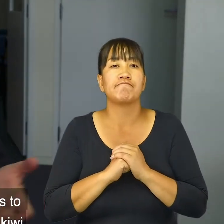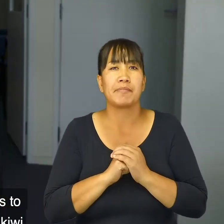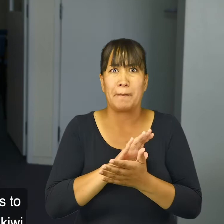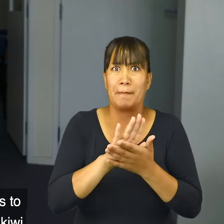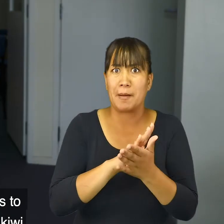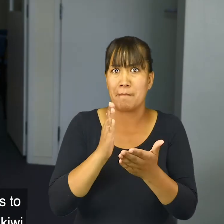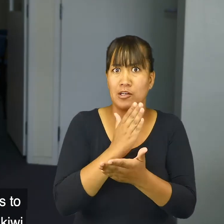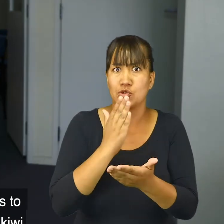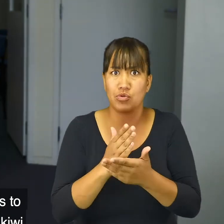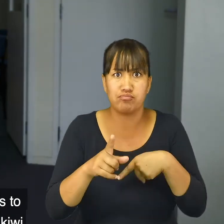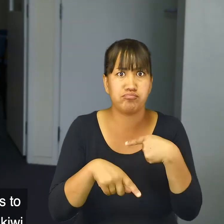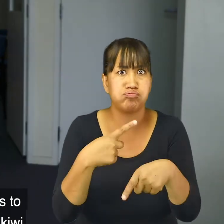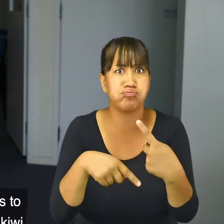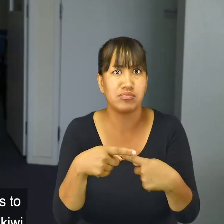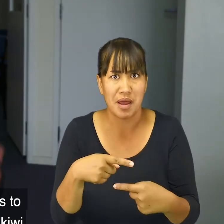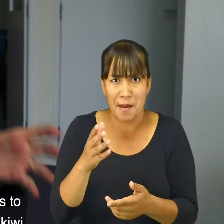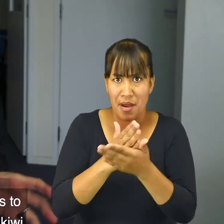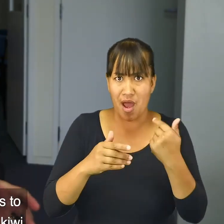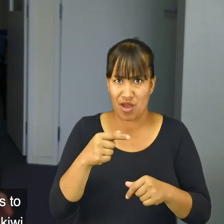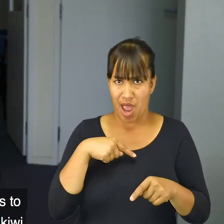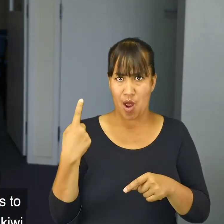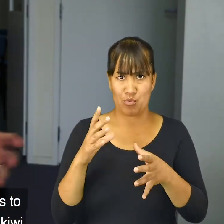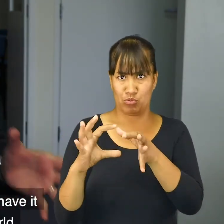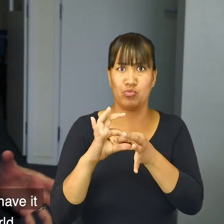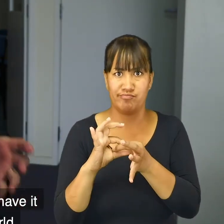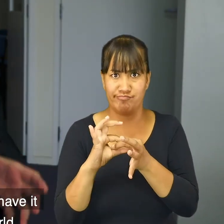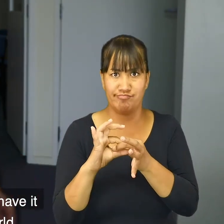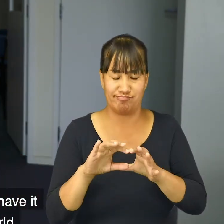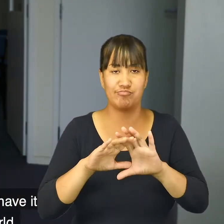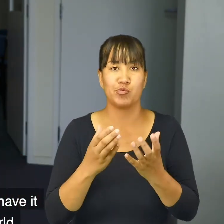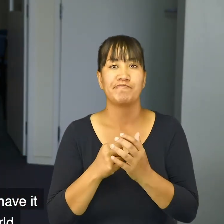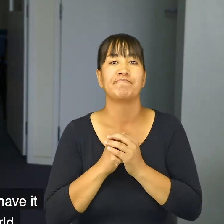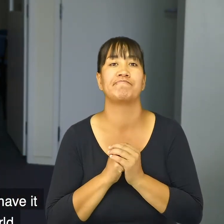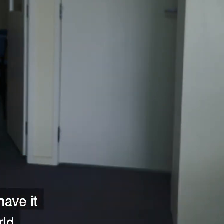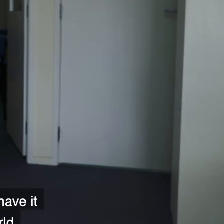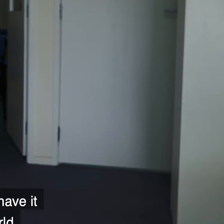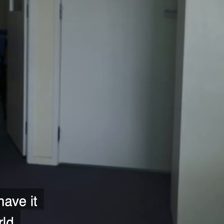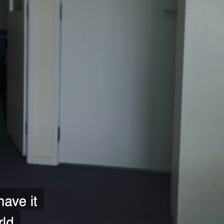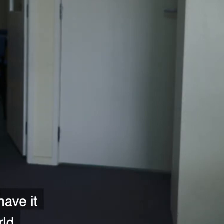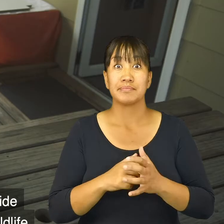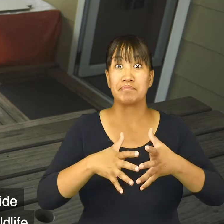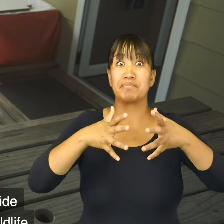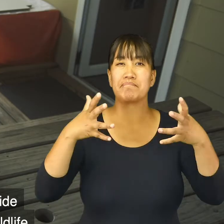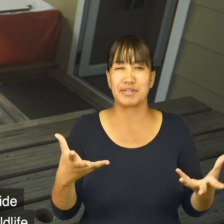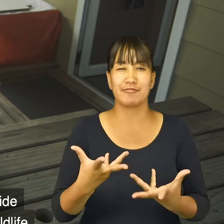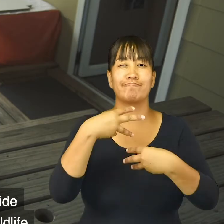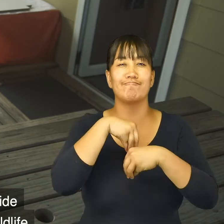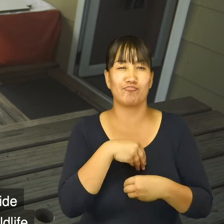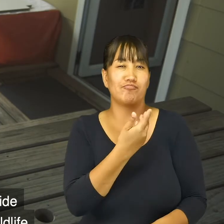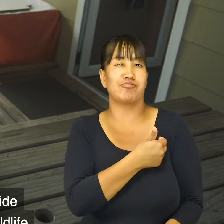our hands to that wheel so that we can sustain kiwi and enjoy it and have it as part of our world. The biggest thing